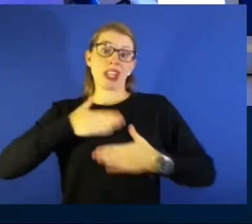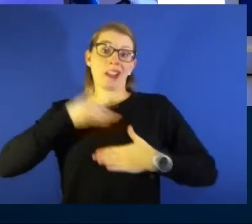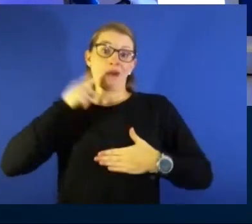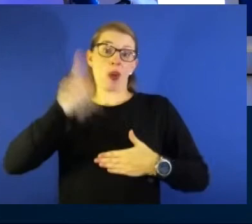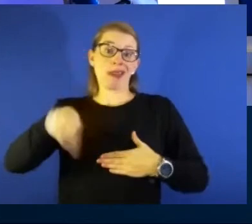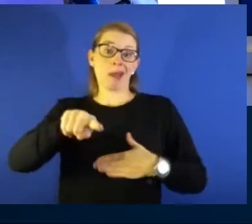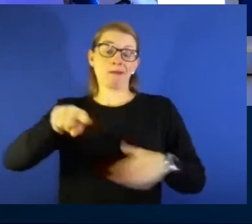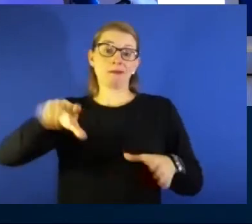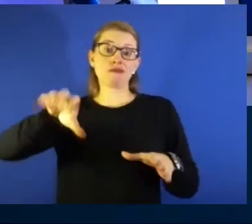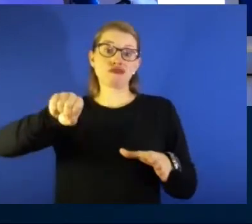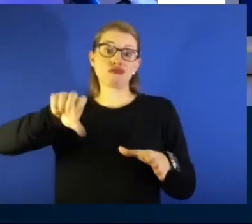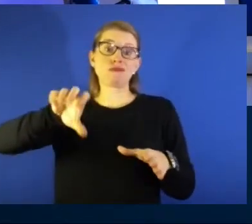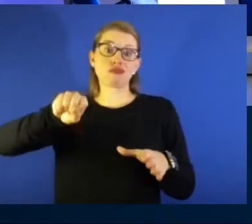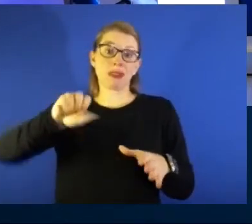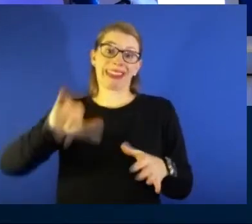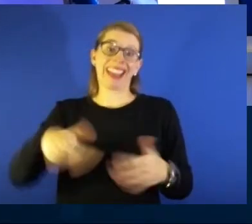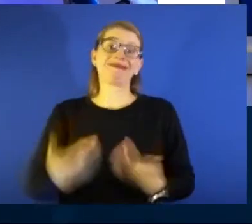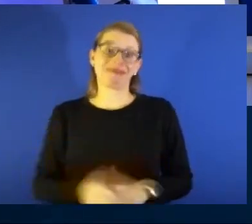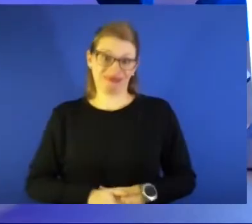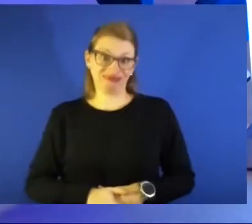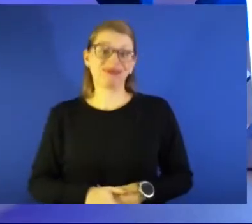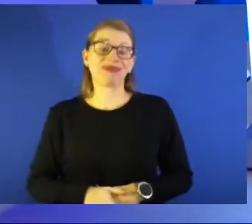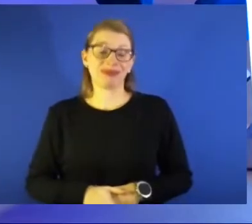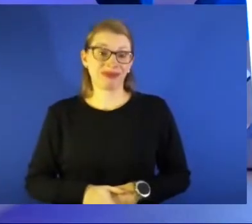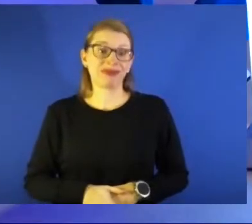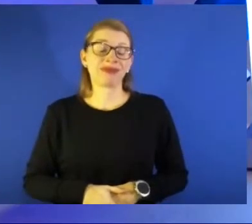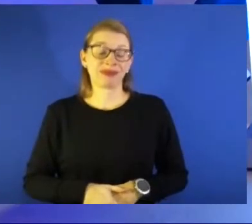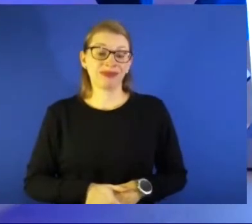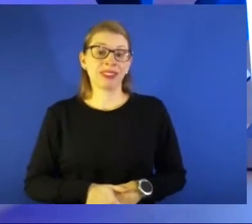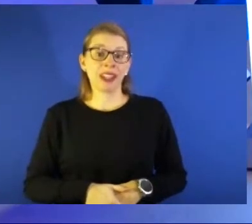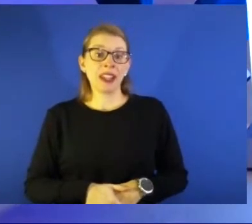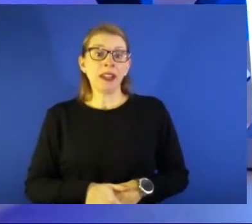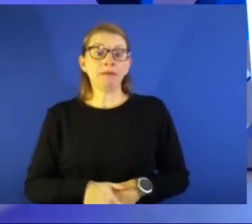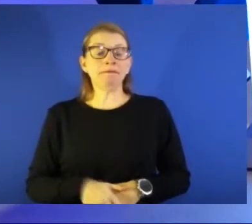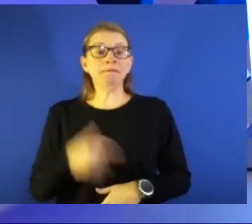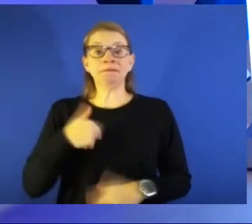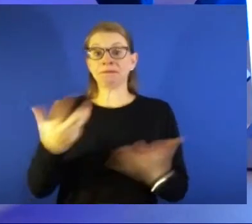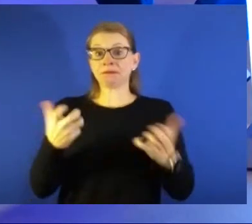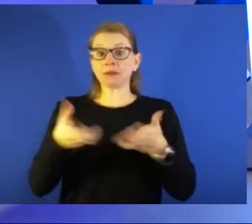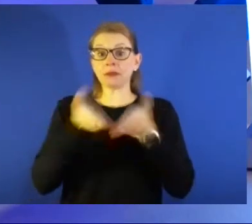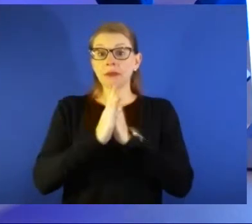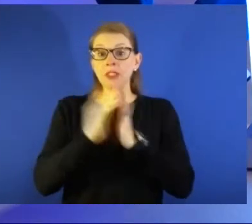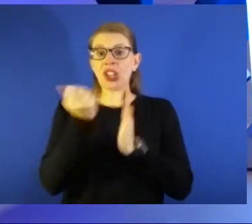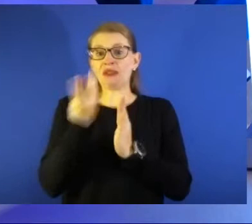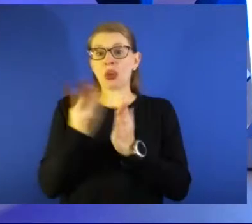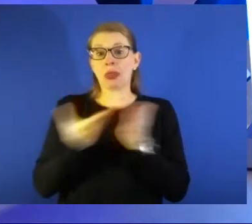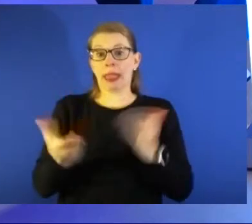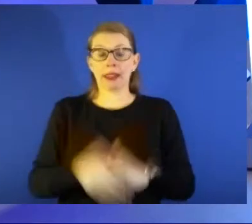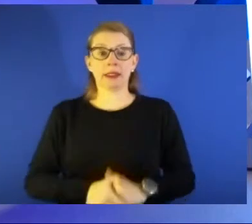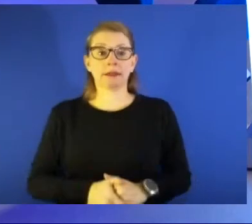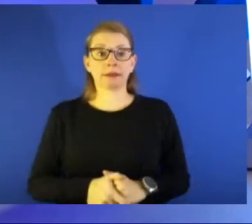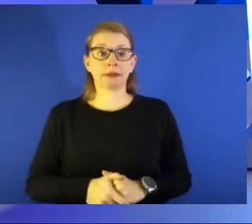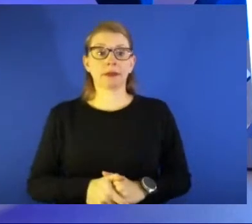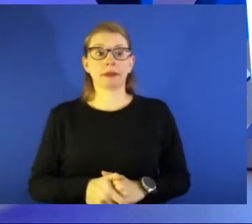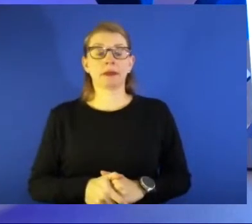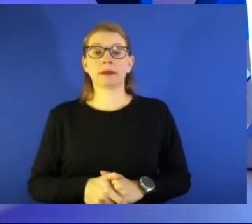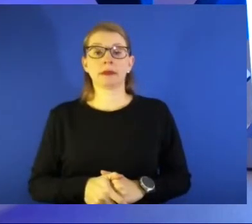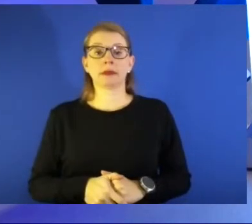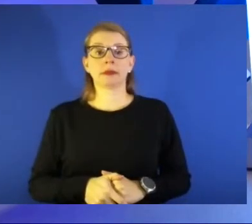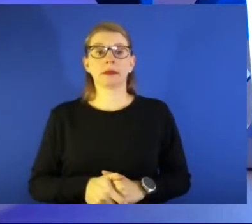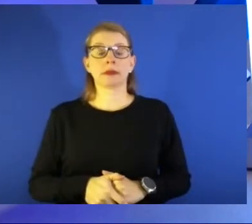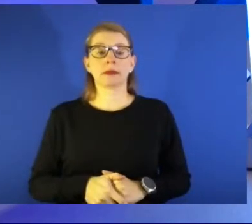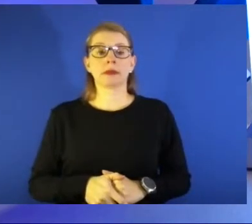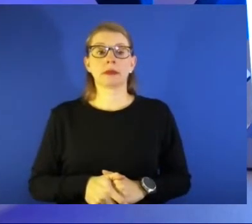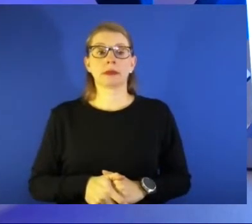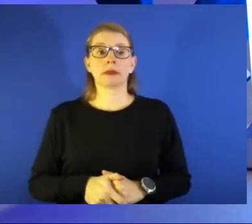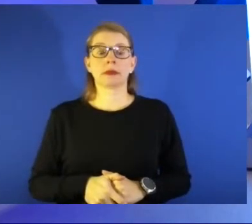Yes. Wow. So I want to ask a couple of things. Well, first of all, something good